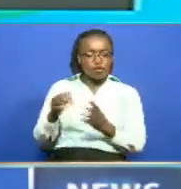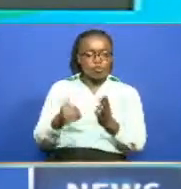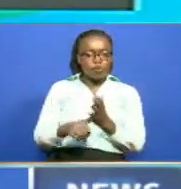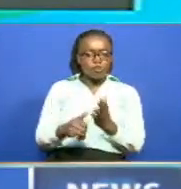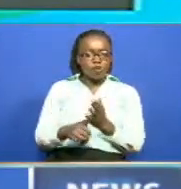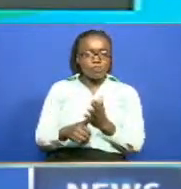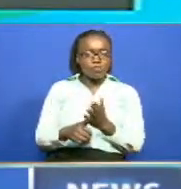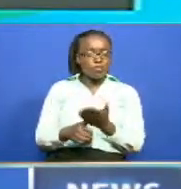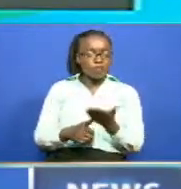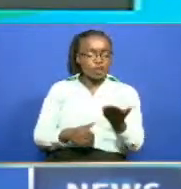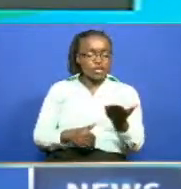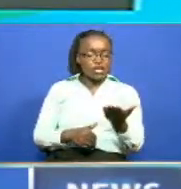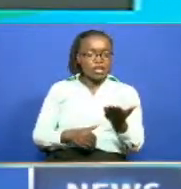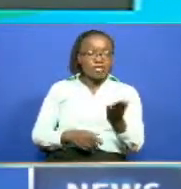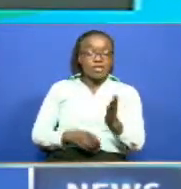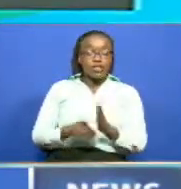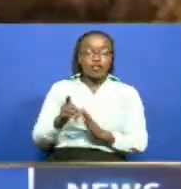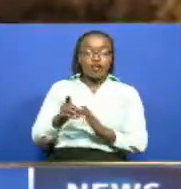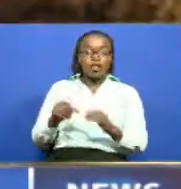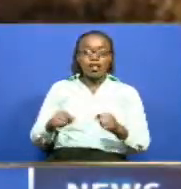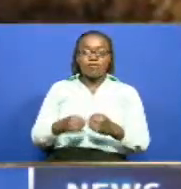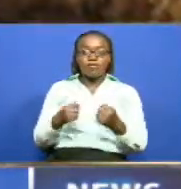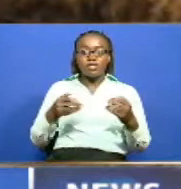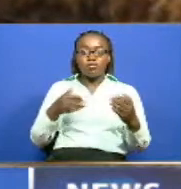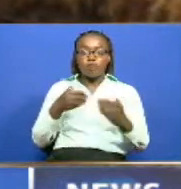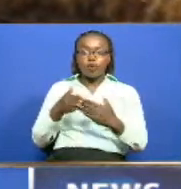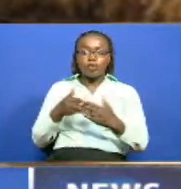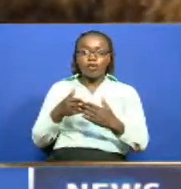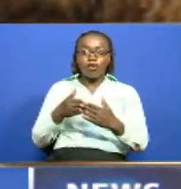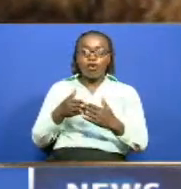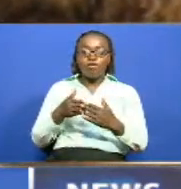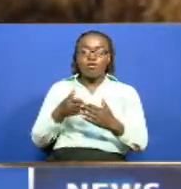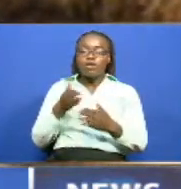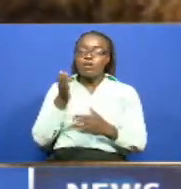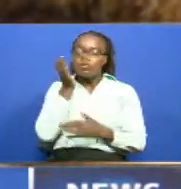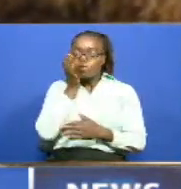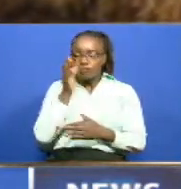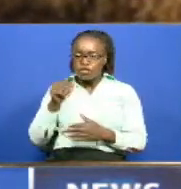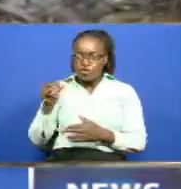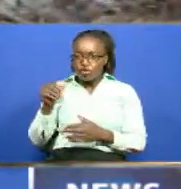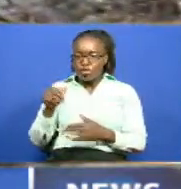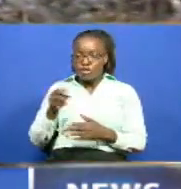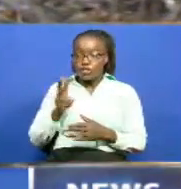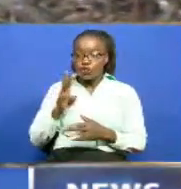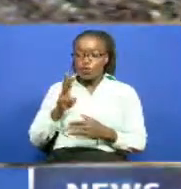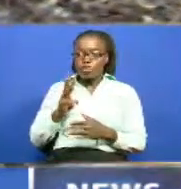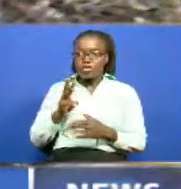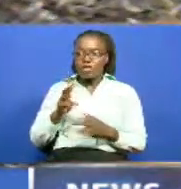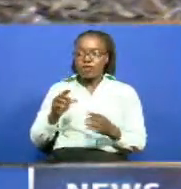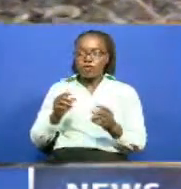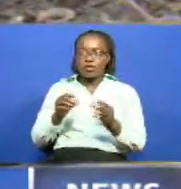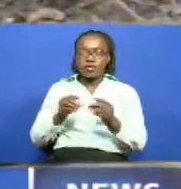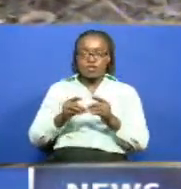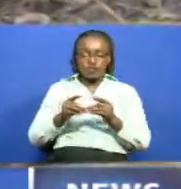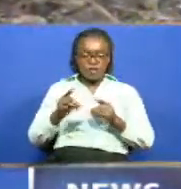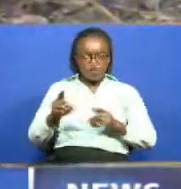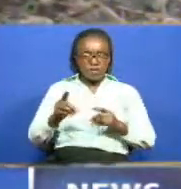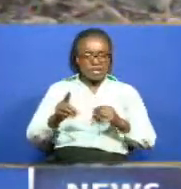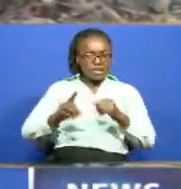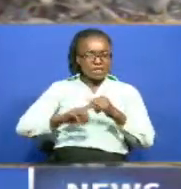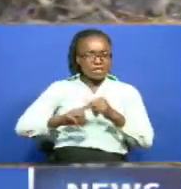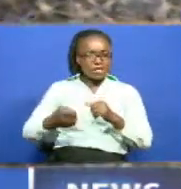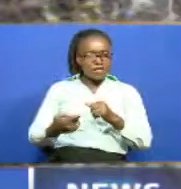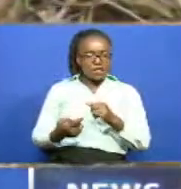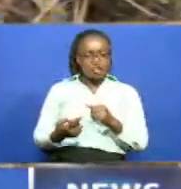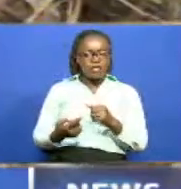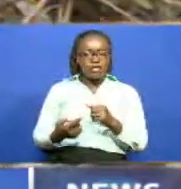River Tana. The development follows the blocking of salty water intrusion from the 6-kilometer Matomba Brook into the River Tana by locals.